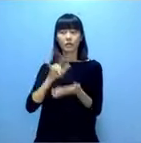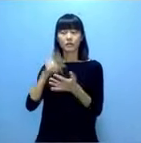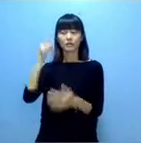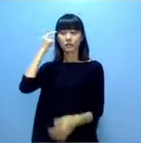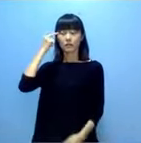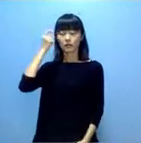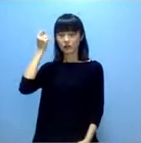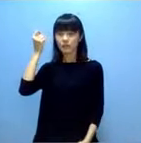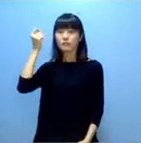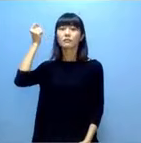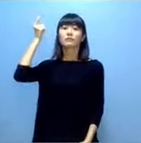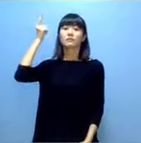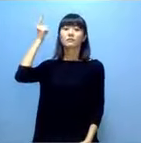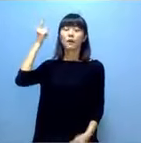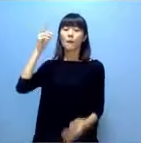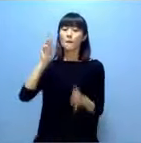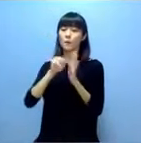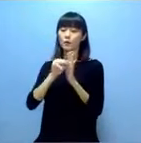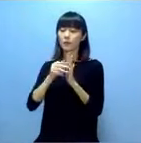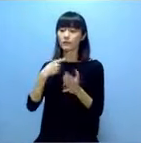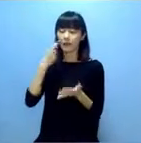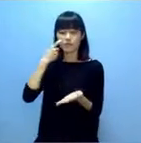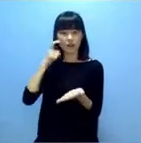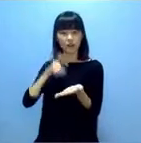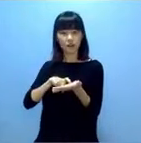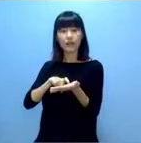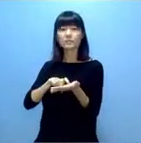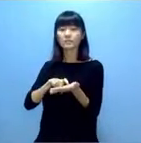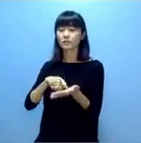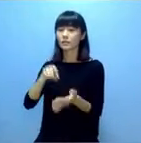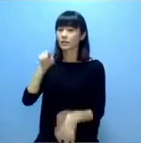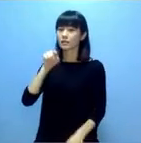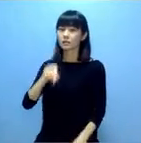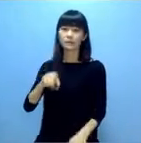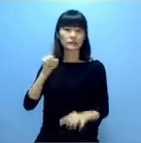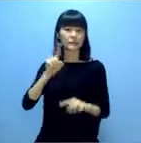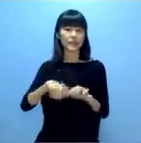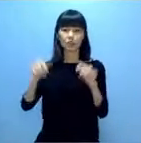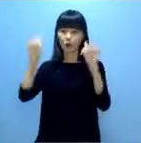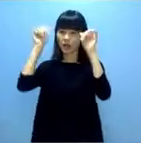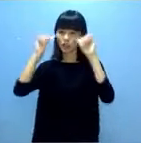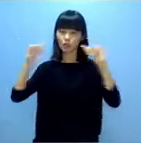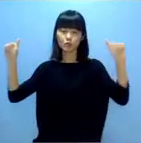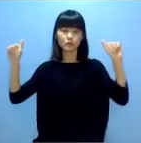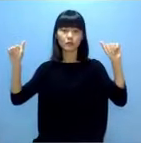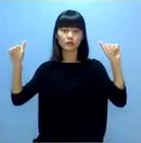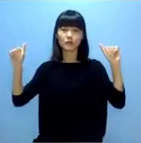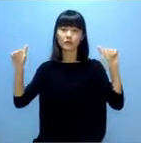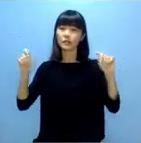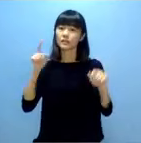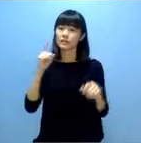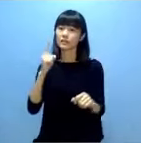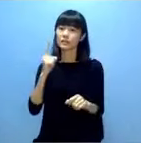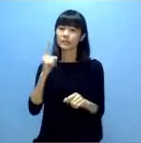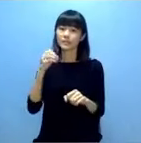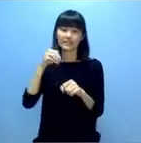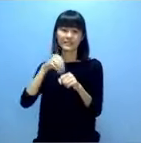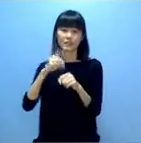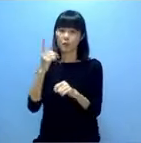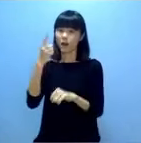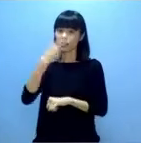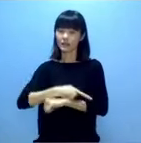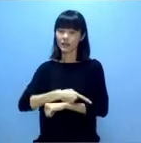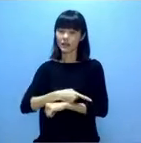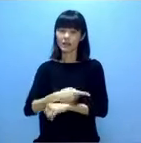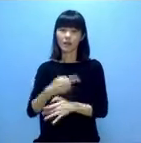just recognize that this cannot be achieved in 1 day, right? So whatever that you see